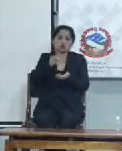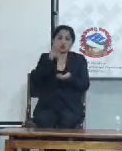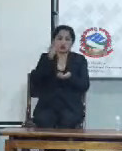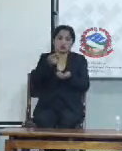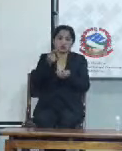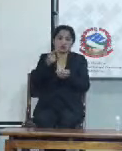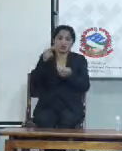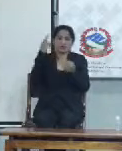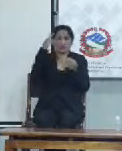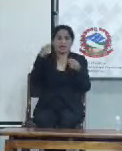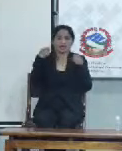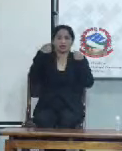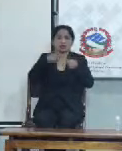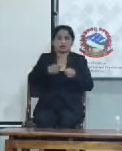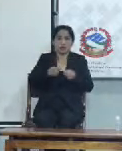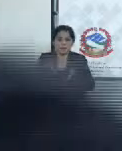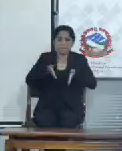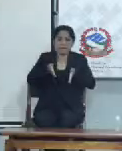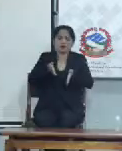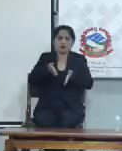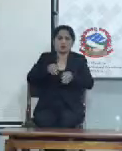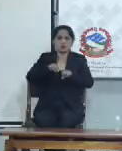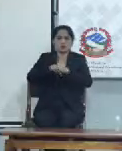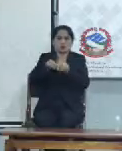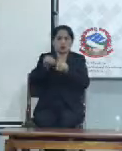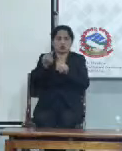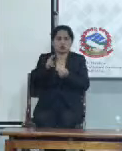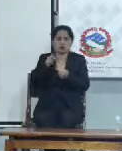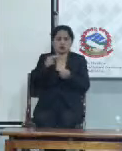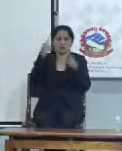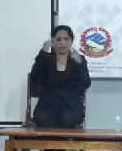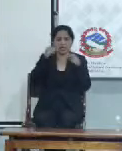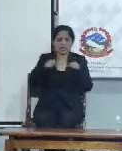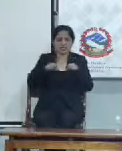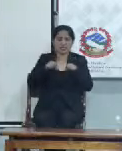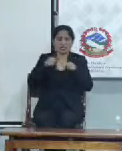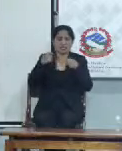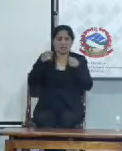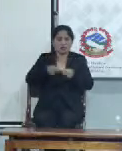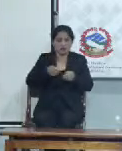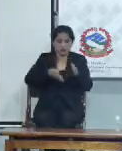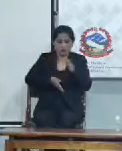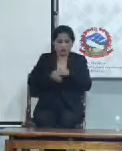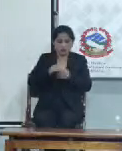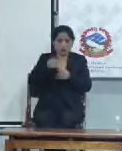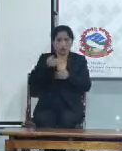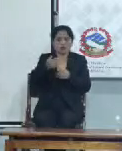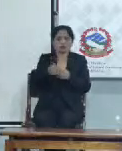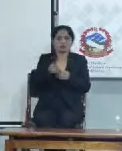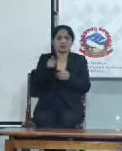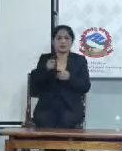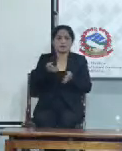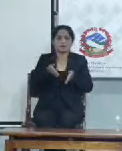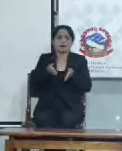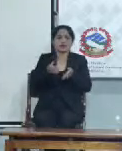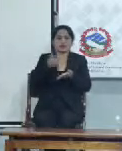rough. What happened? Then there was a road was interrupted due to the